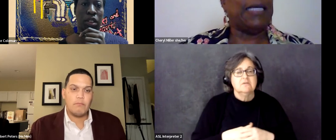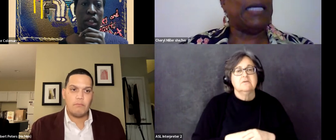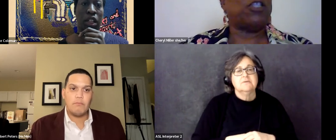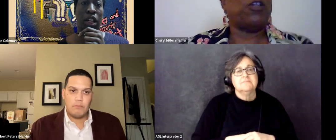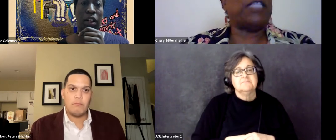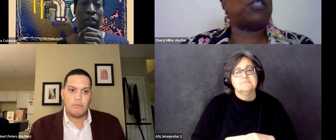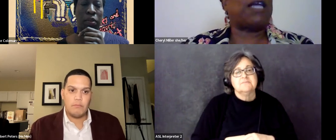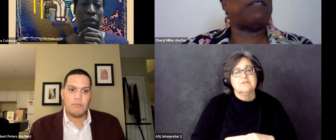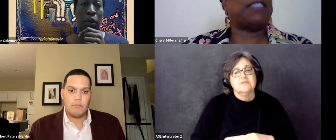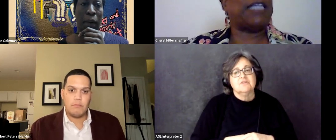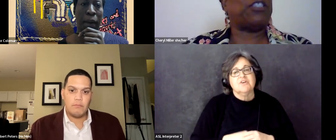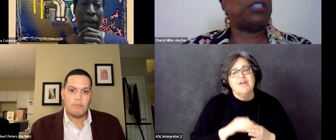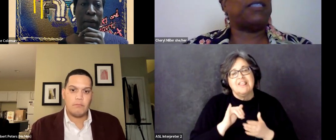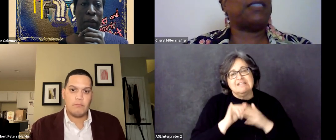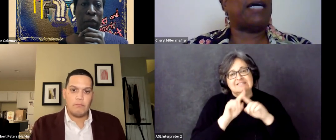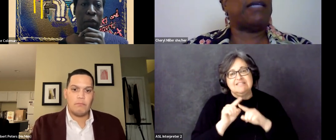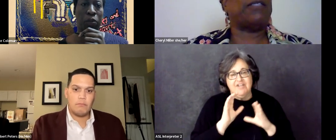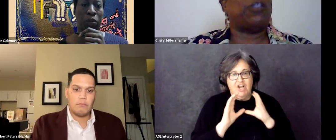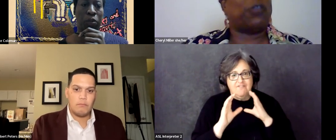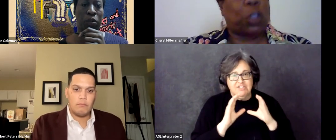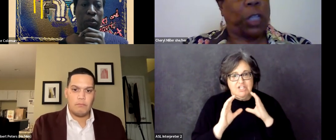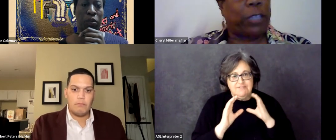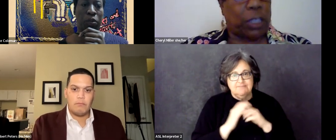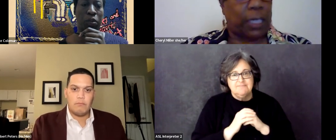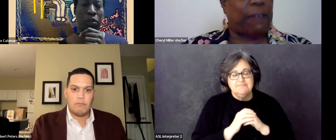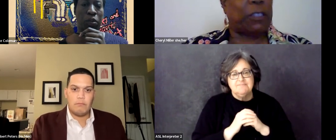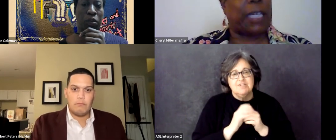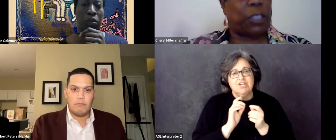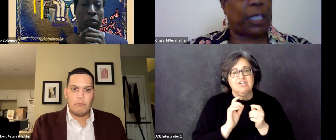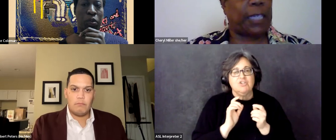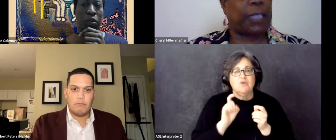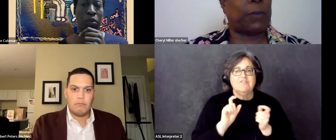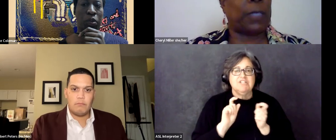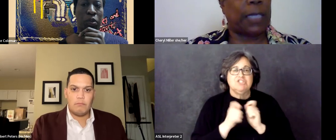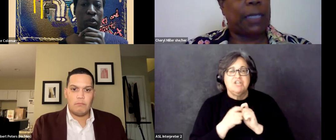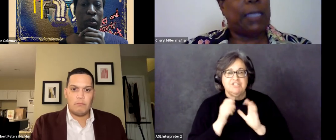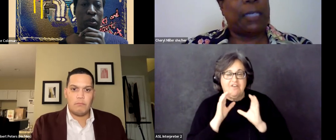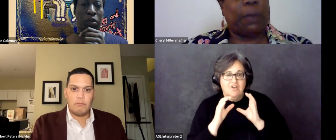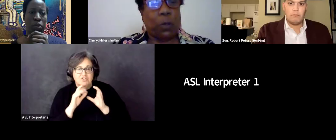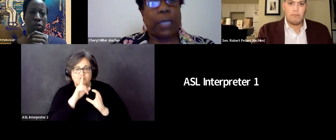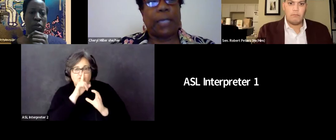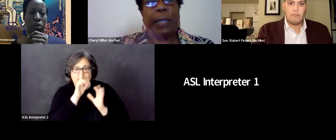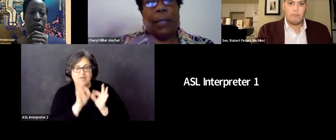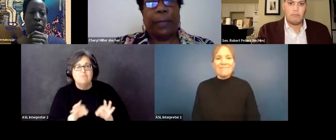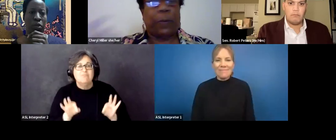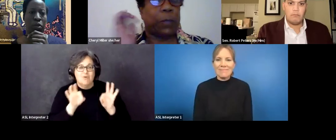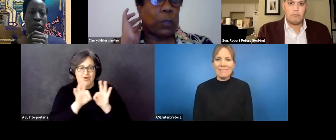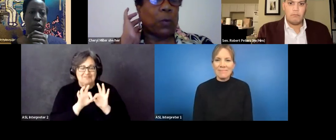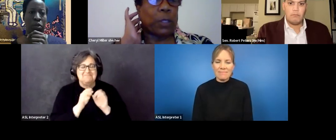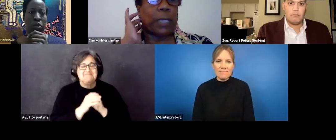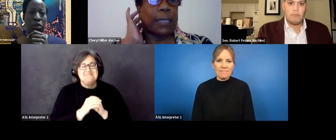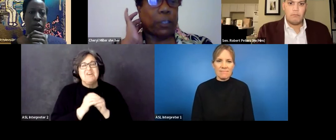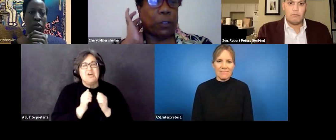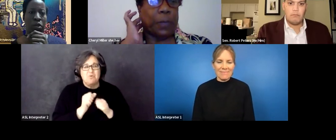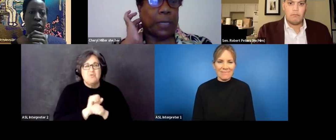And so these are conversations that, you know, changing the conversation, I think, is really important. And like with